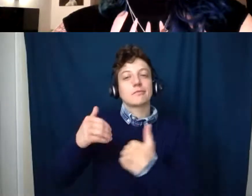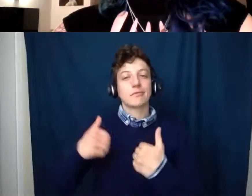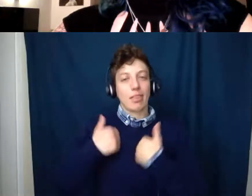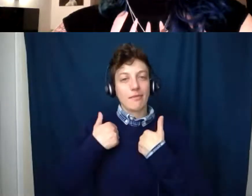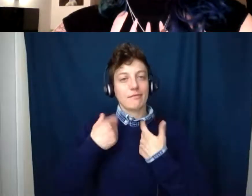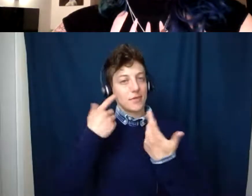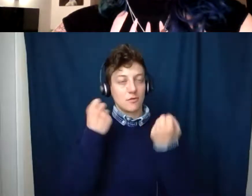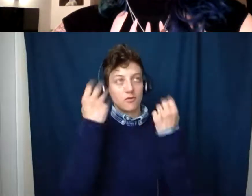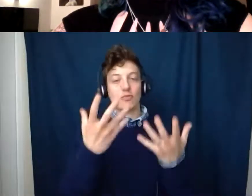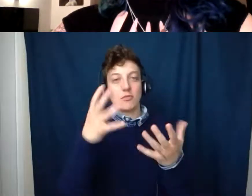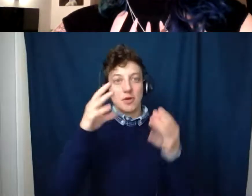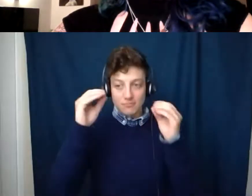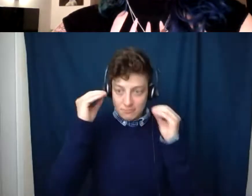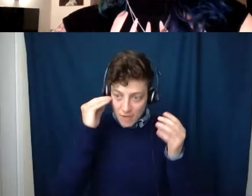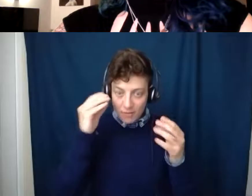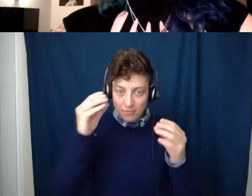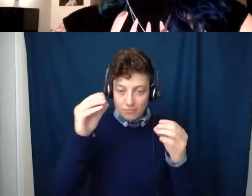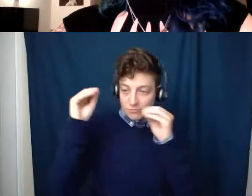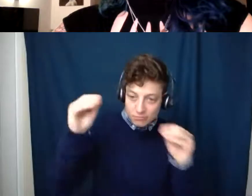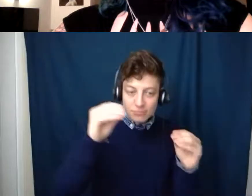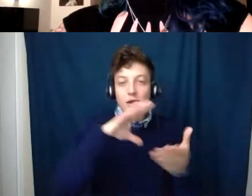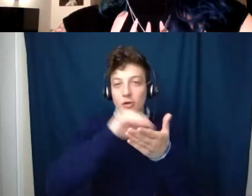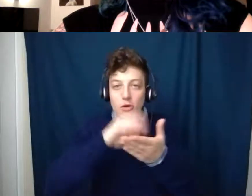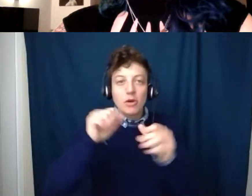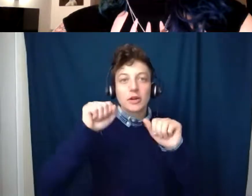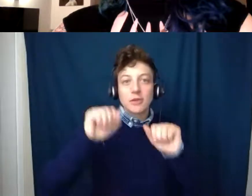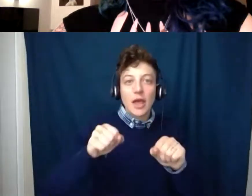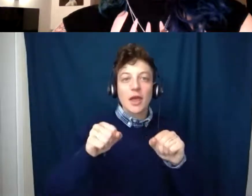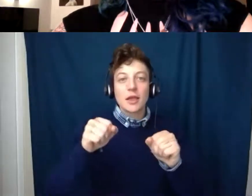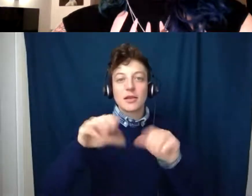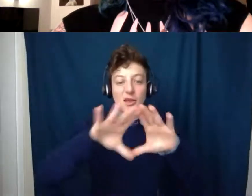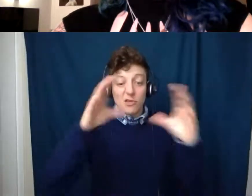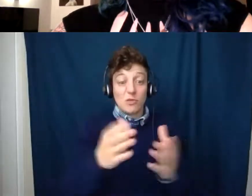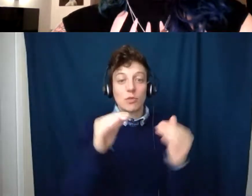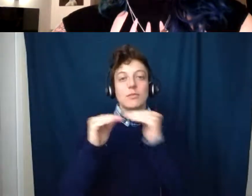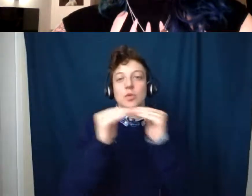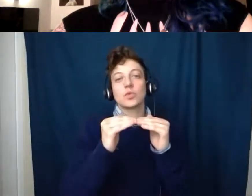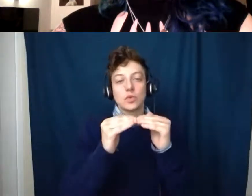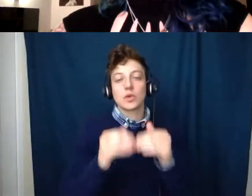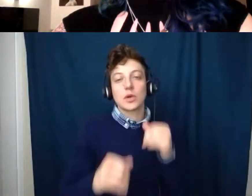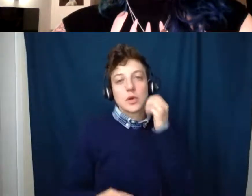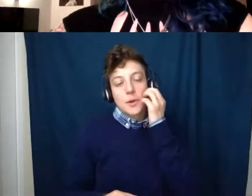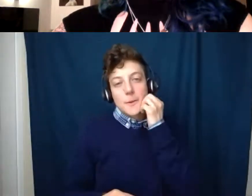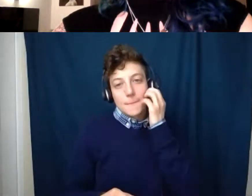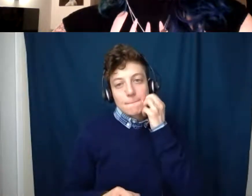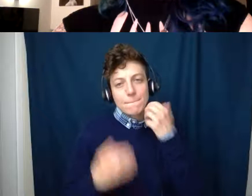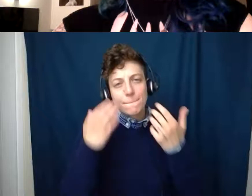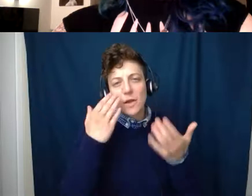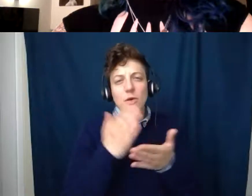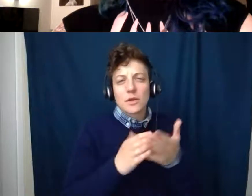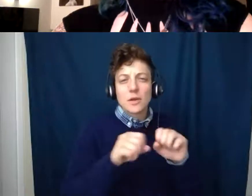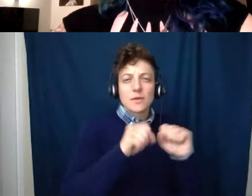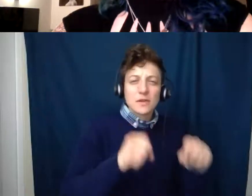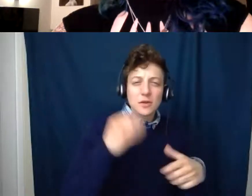model that we're seeing in Philly, being tested in some health systems and being used. I know Penn is using, certified